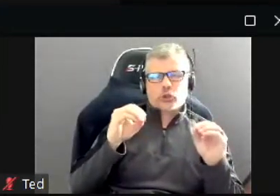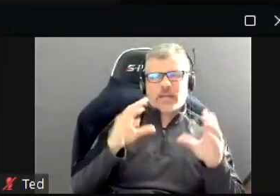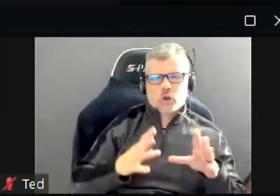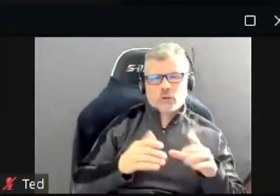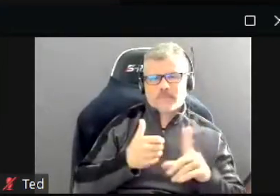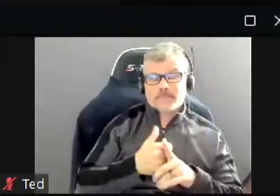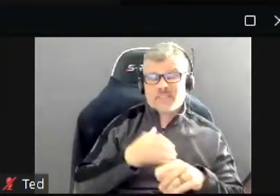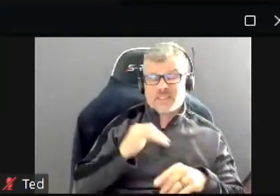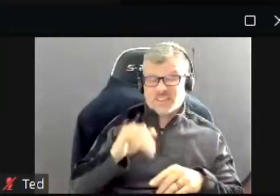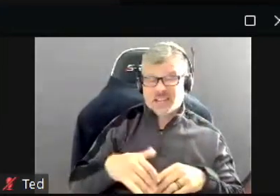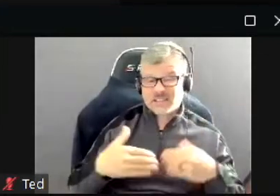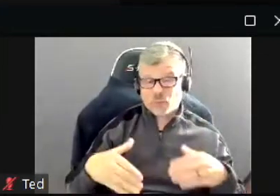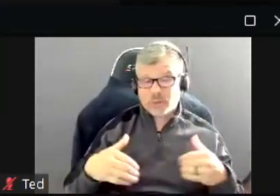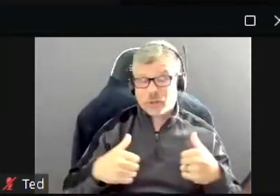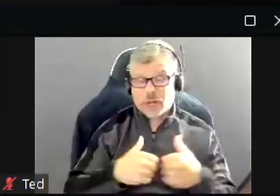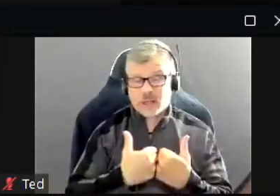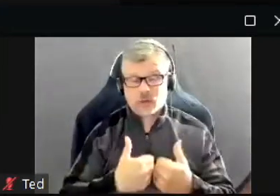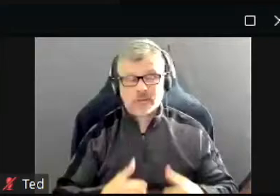challenge.